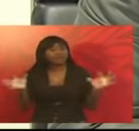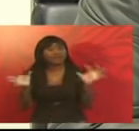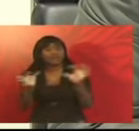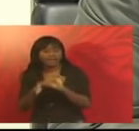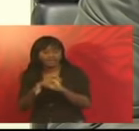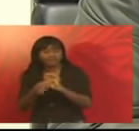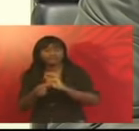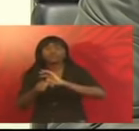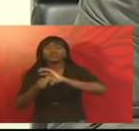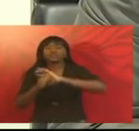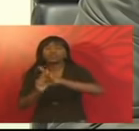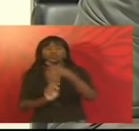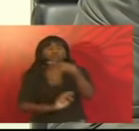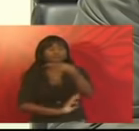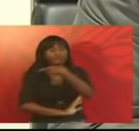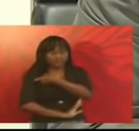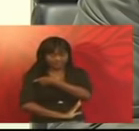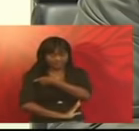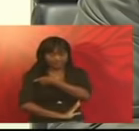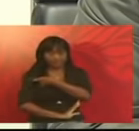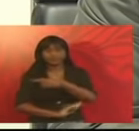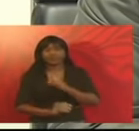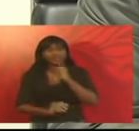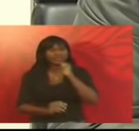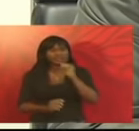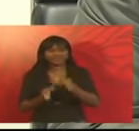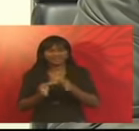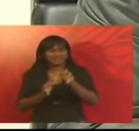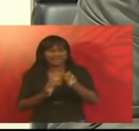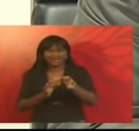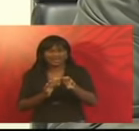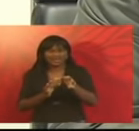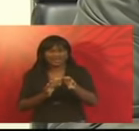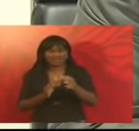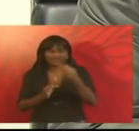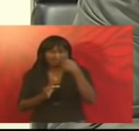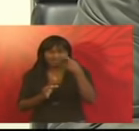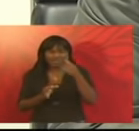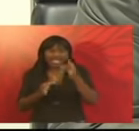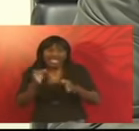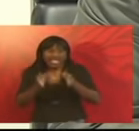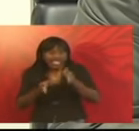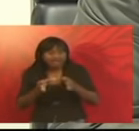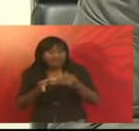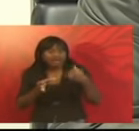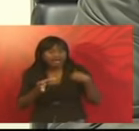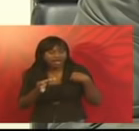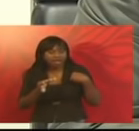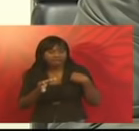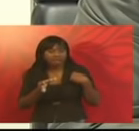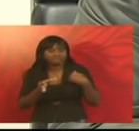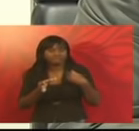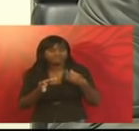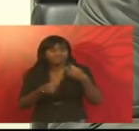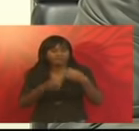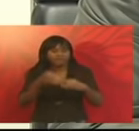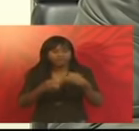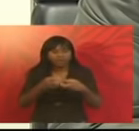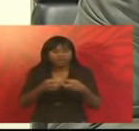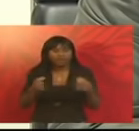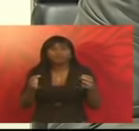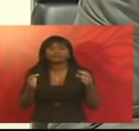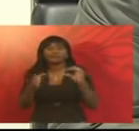for verification. The delay isn't to delay association. If something is related to a vaccine, then that